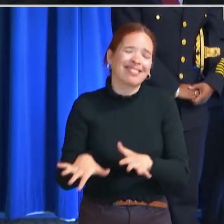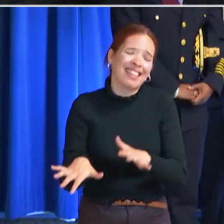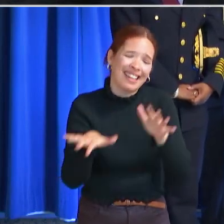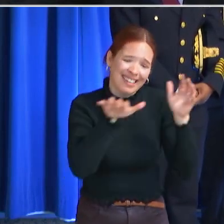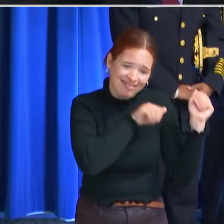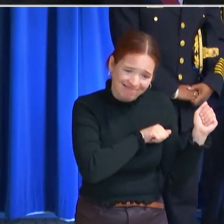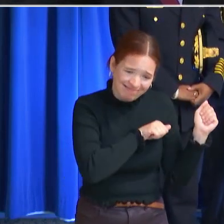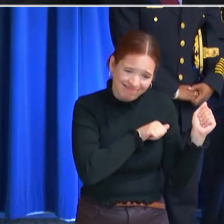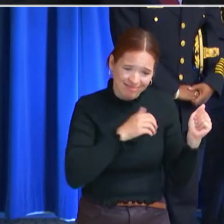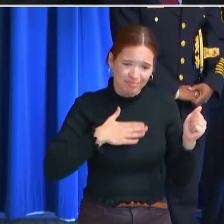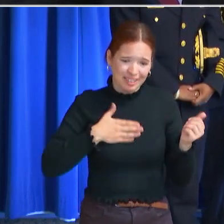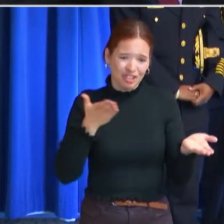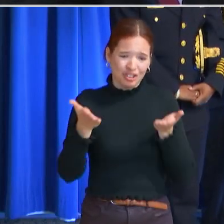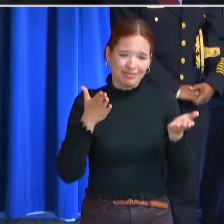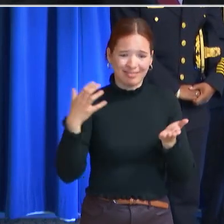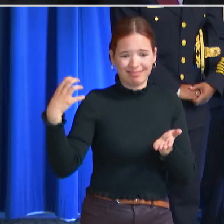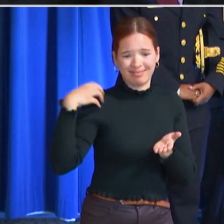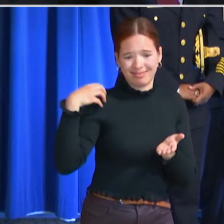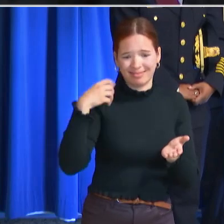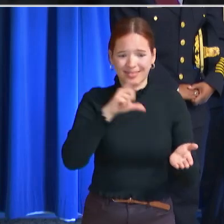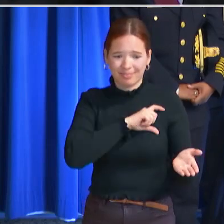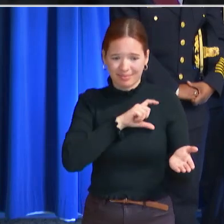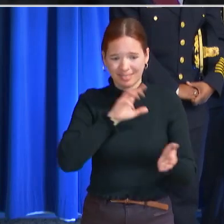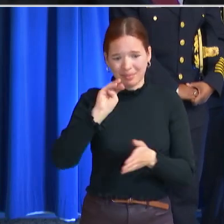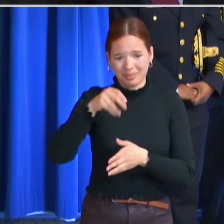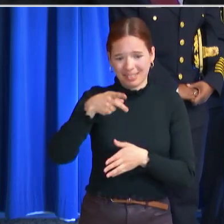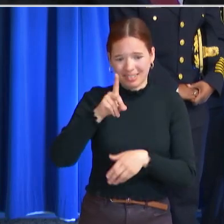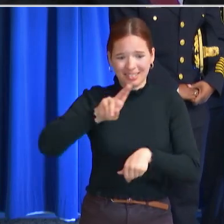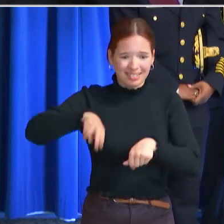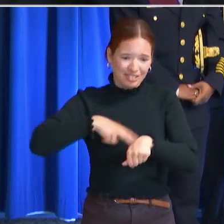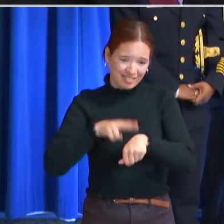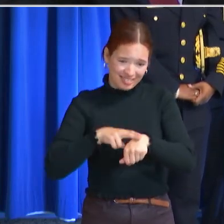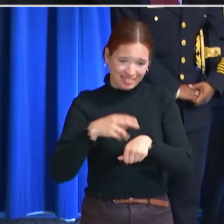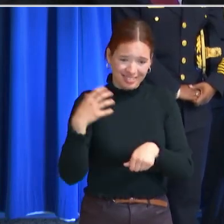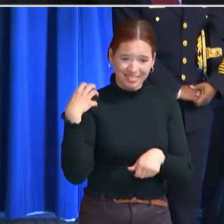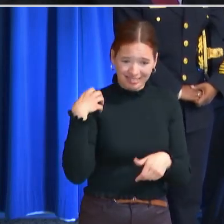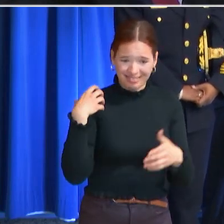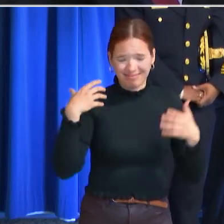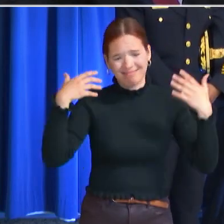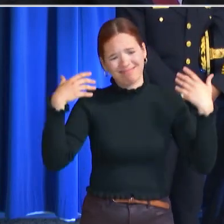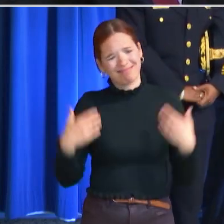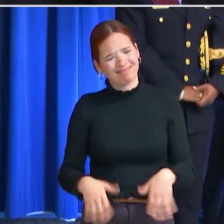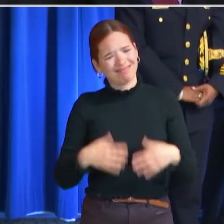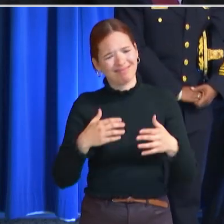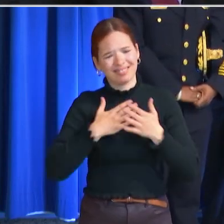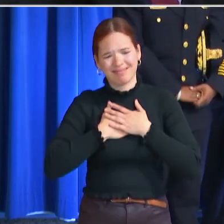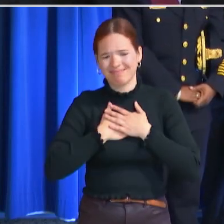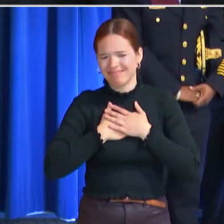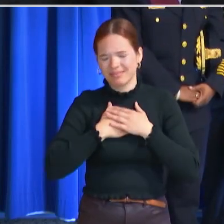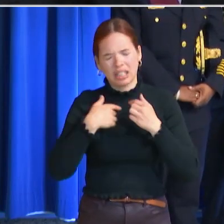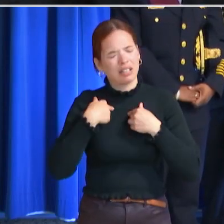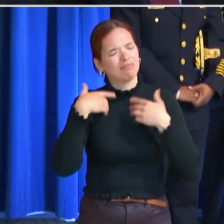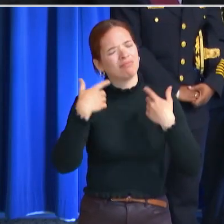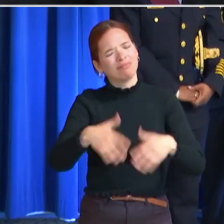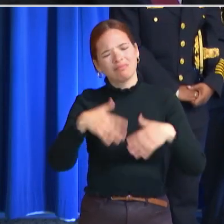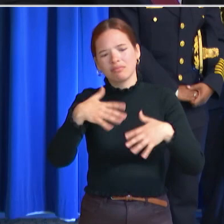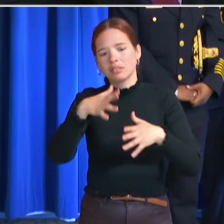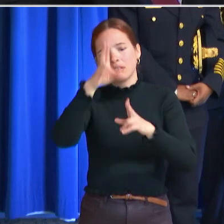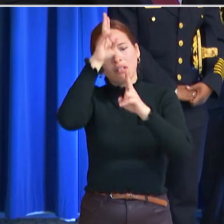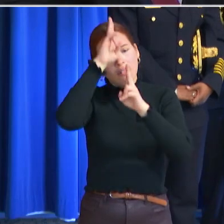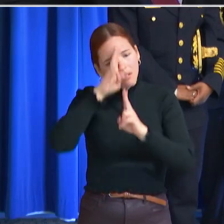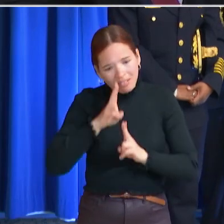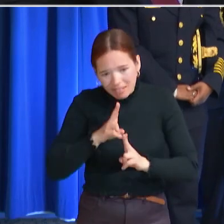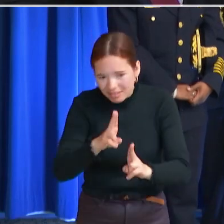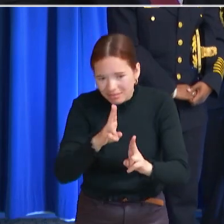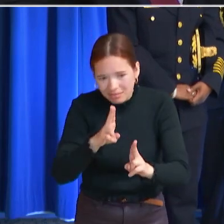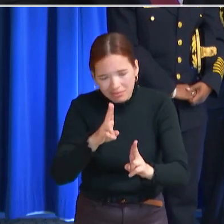of the Metropolitan Police Department here in our nation's capital, again, has been the highest honor. When I started in this role